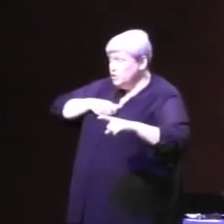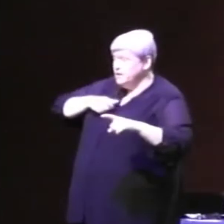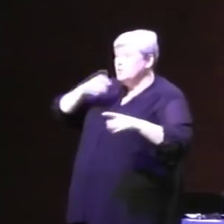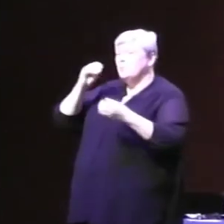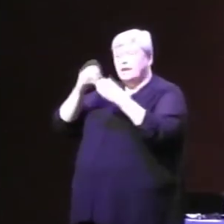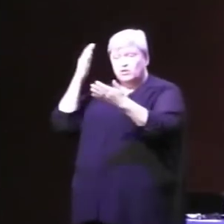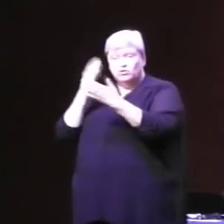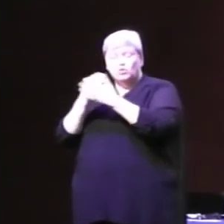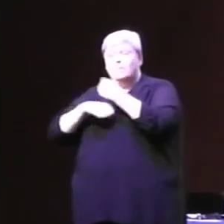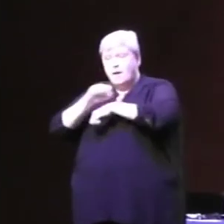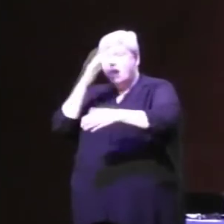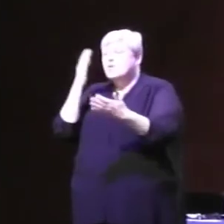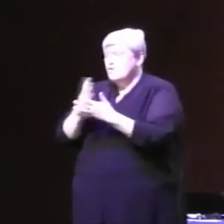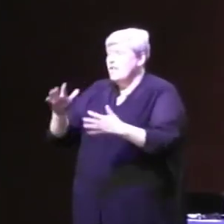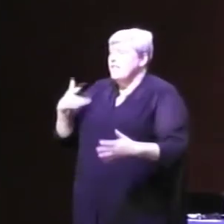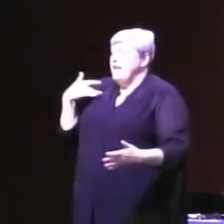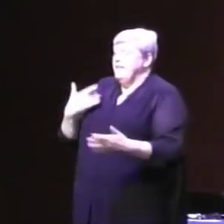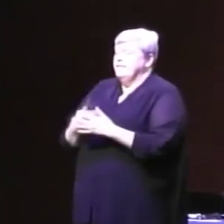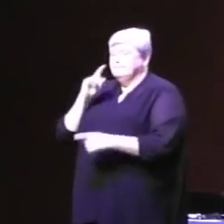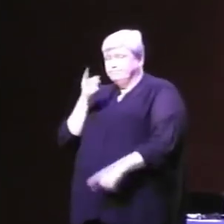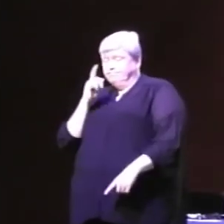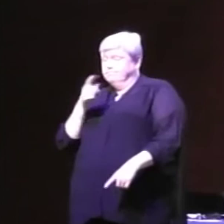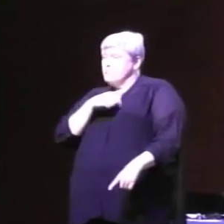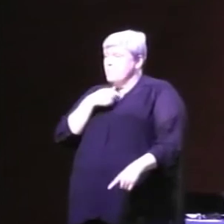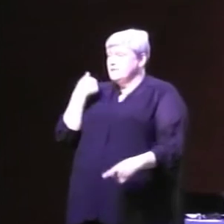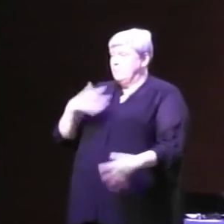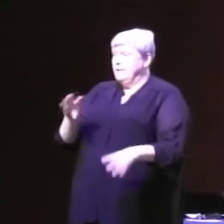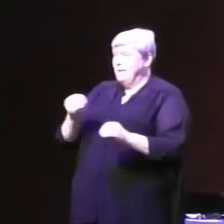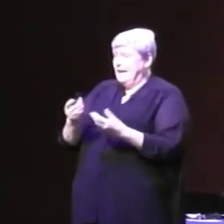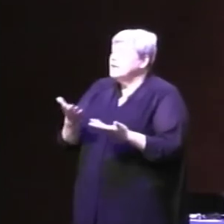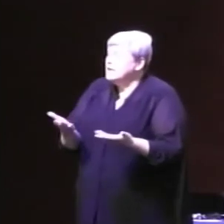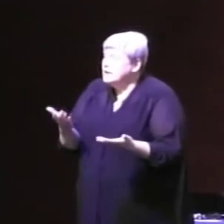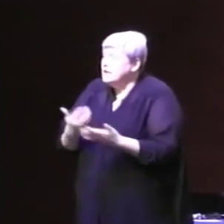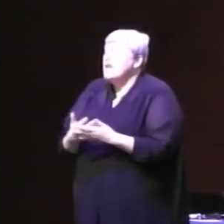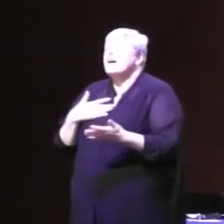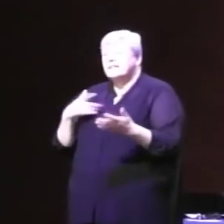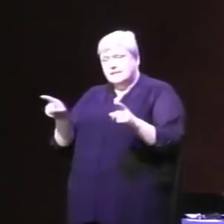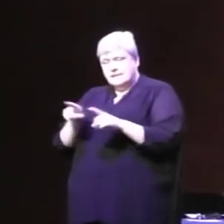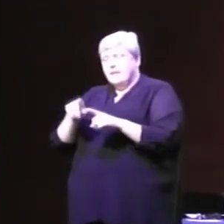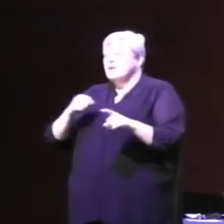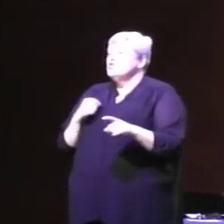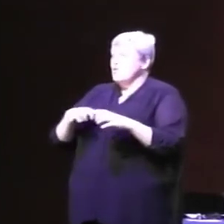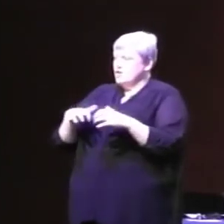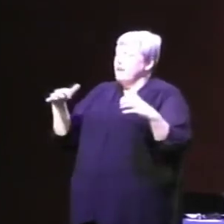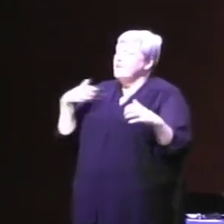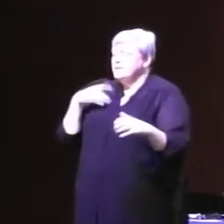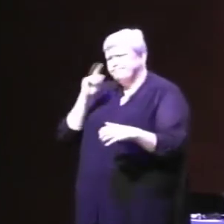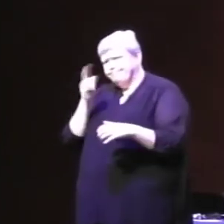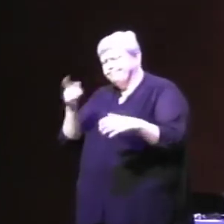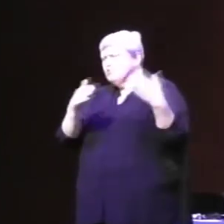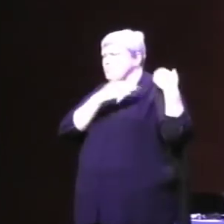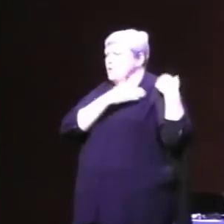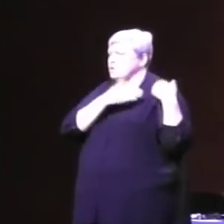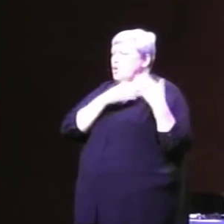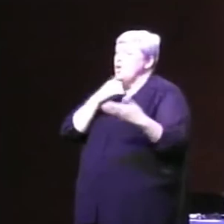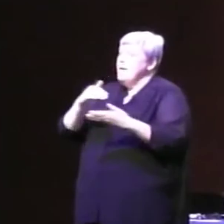the rhetoric into reality and hold them to their promises. Let's really hold the Scottish Government to account and ensure that they do just that and protect